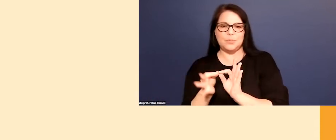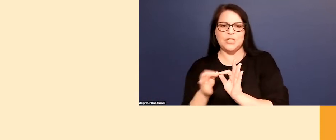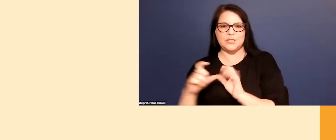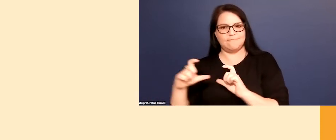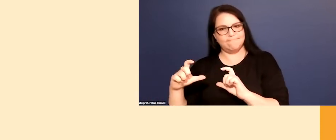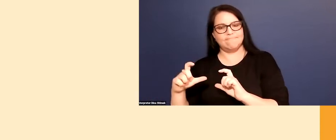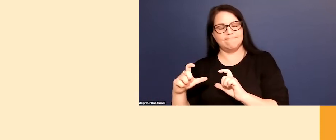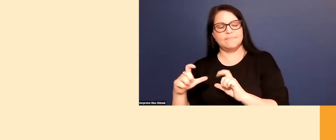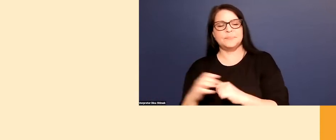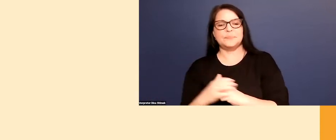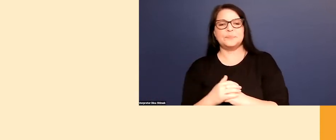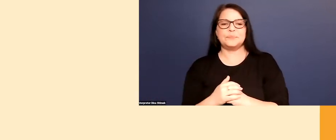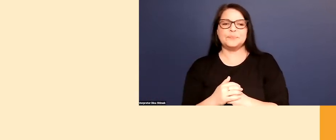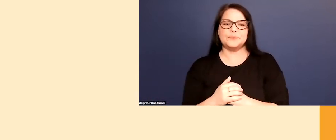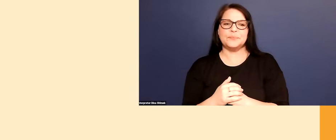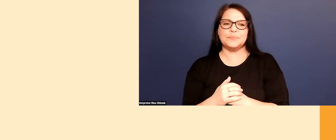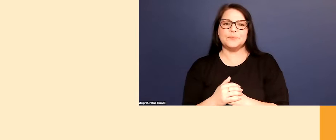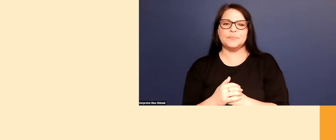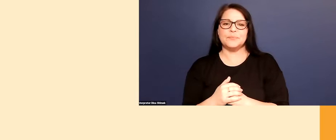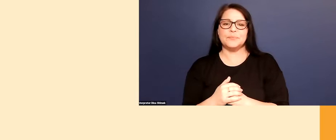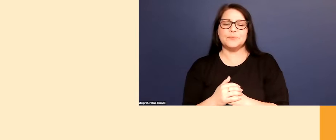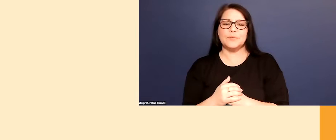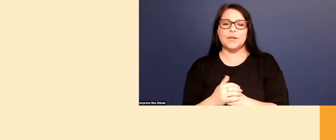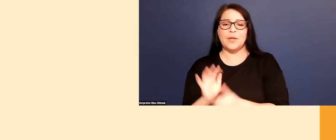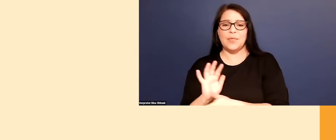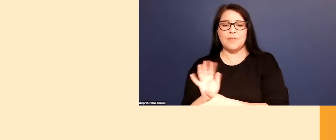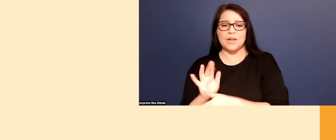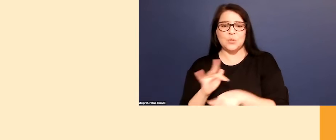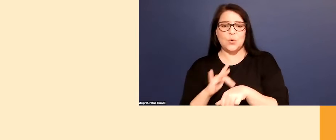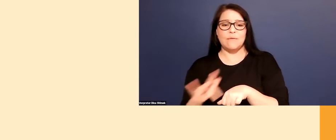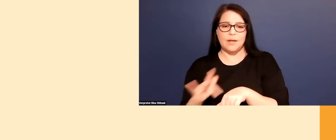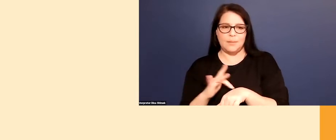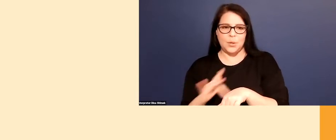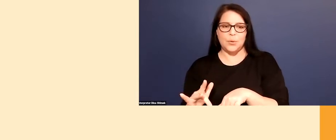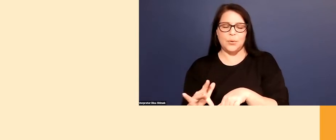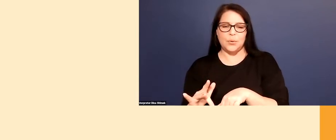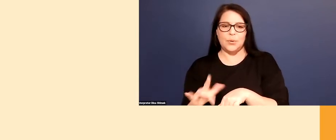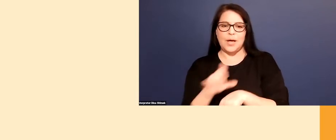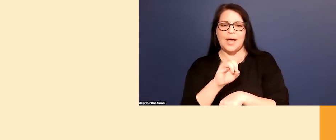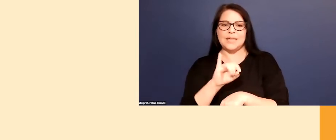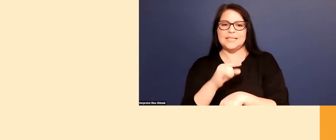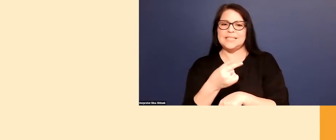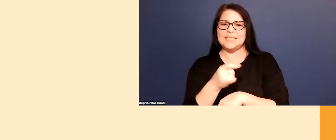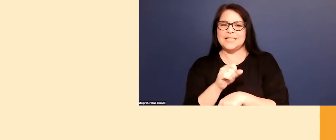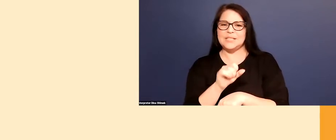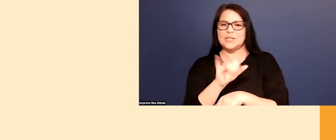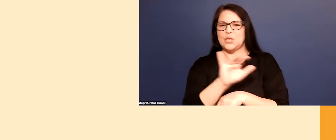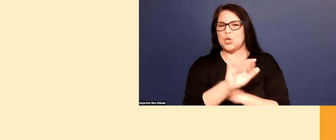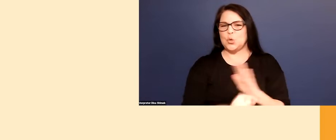interpretation. And those videos are available on DIG's YouTube